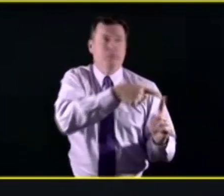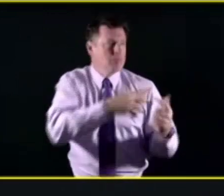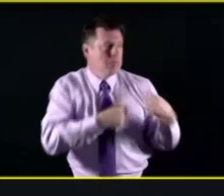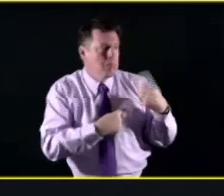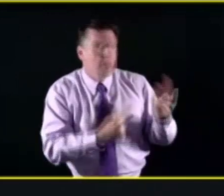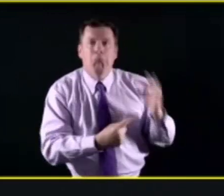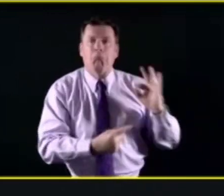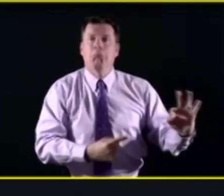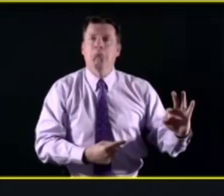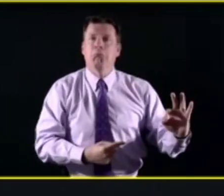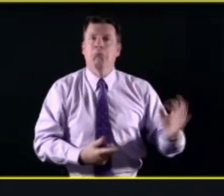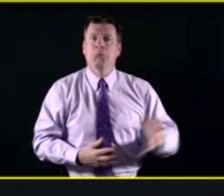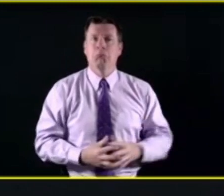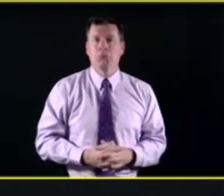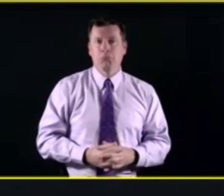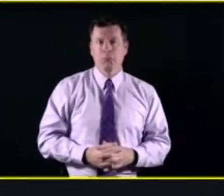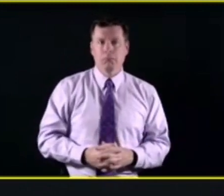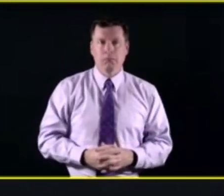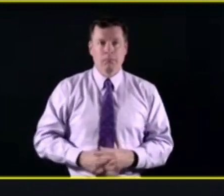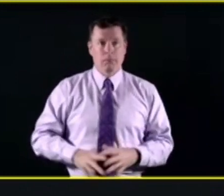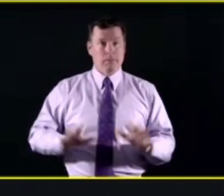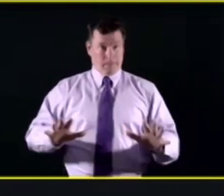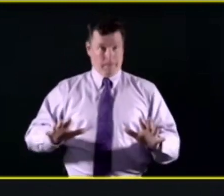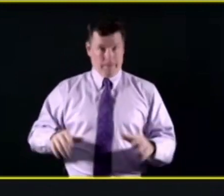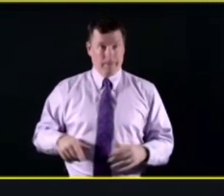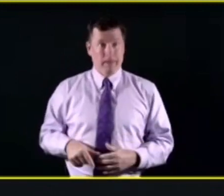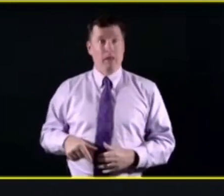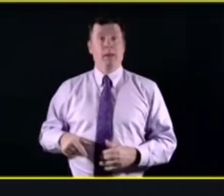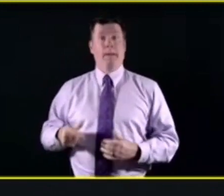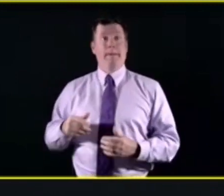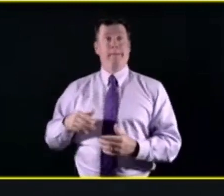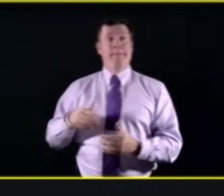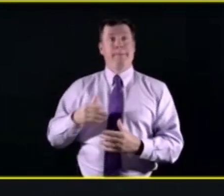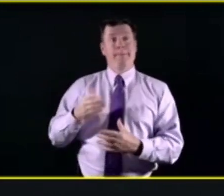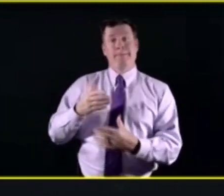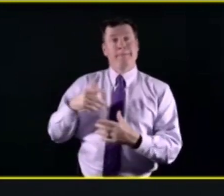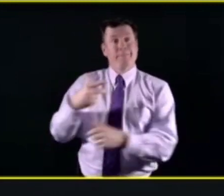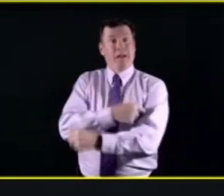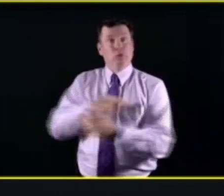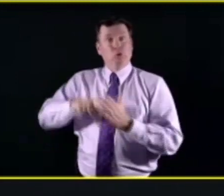undergoing vaccination and also appears to be safe.